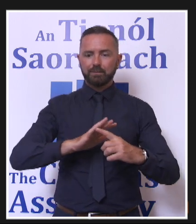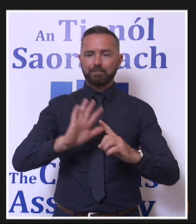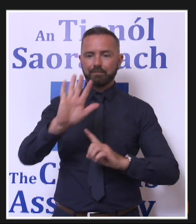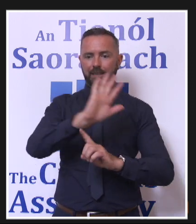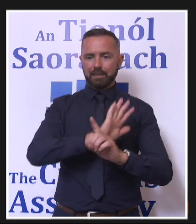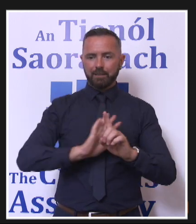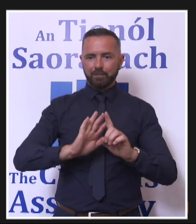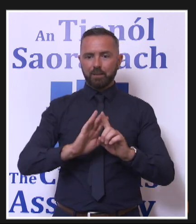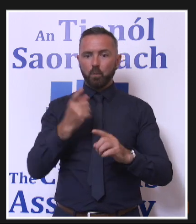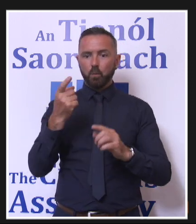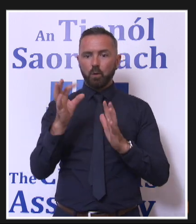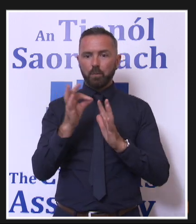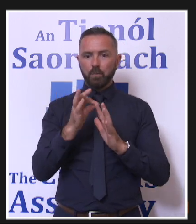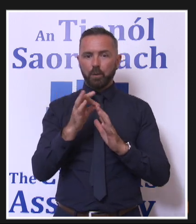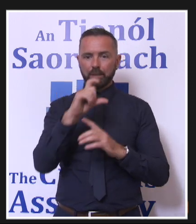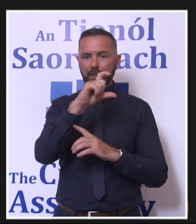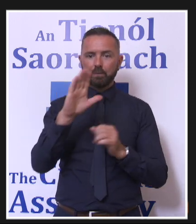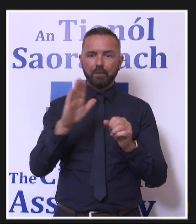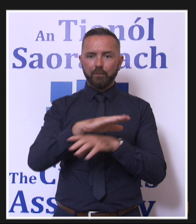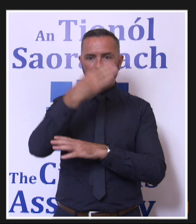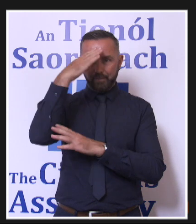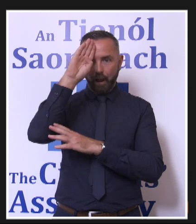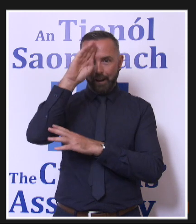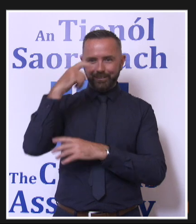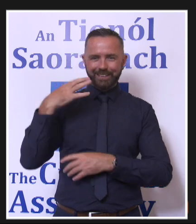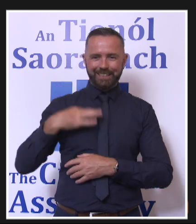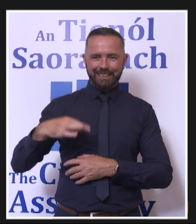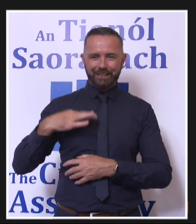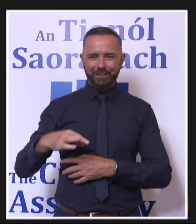the council was full of Irish lawyers.